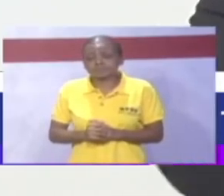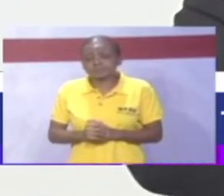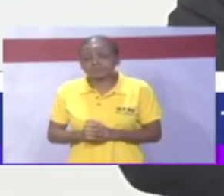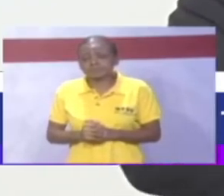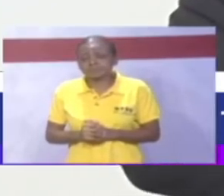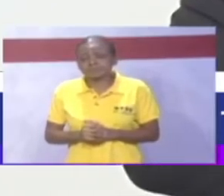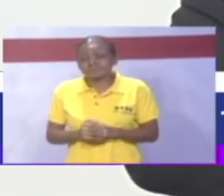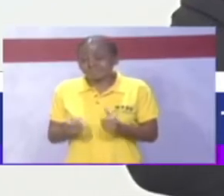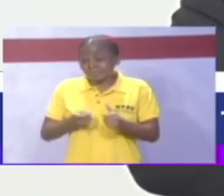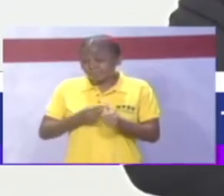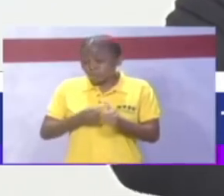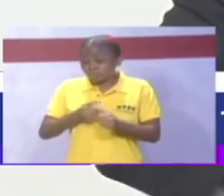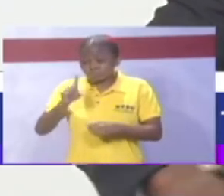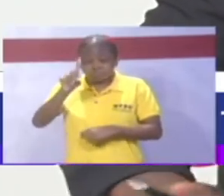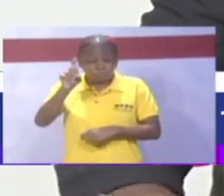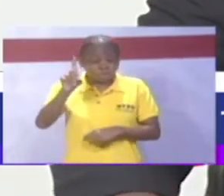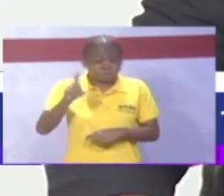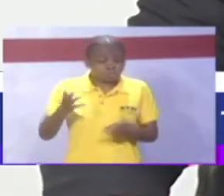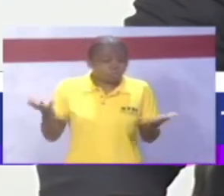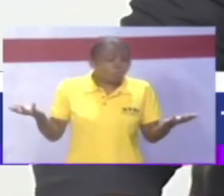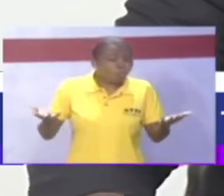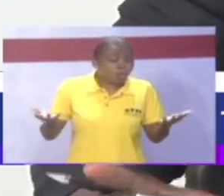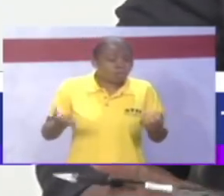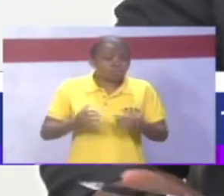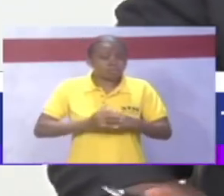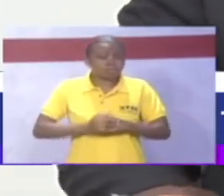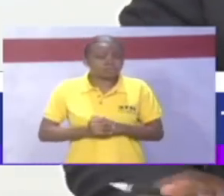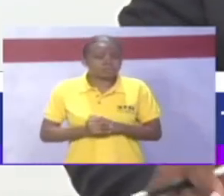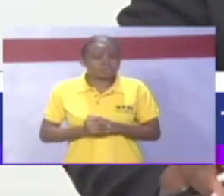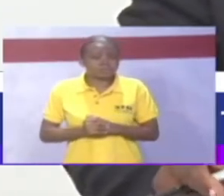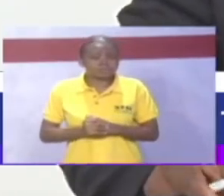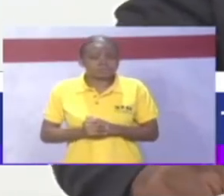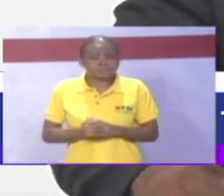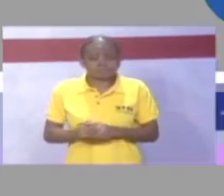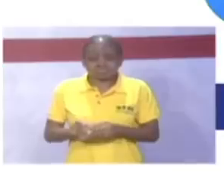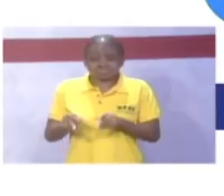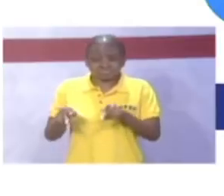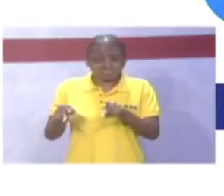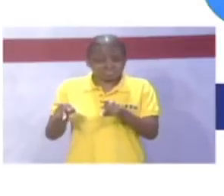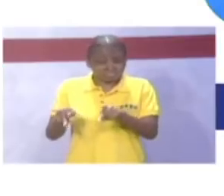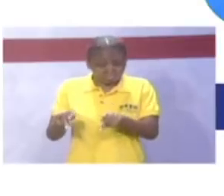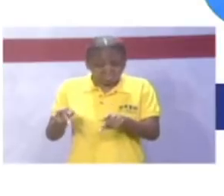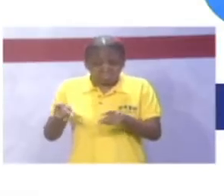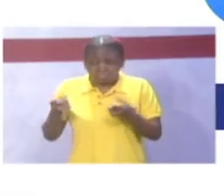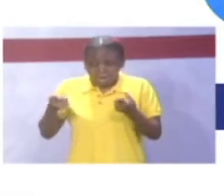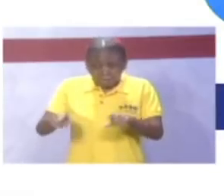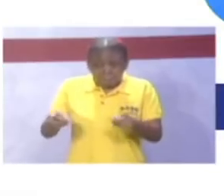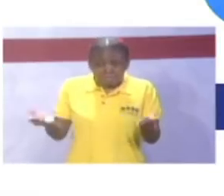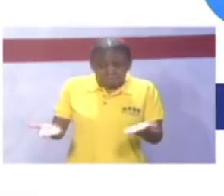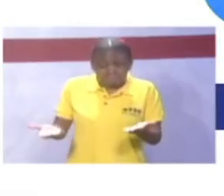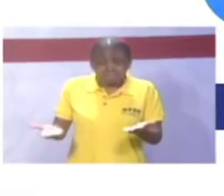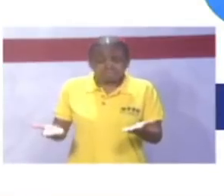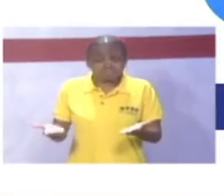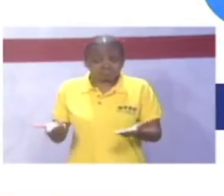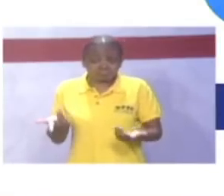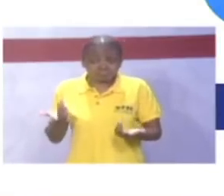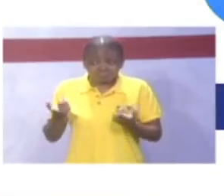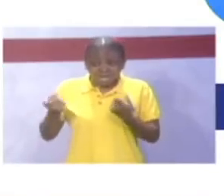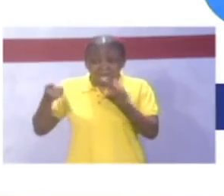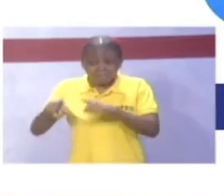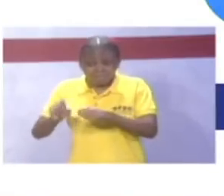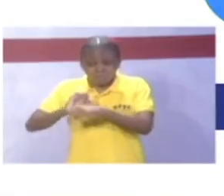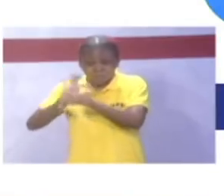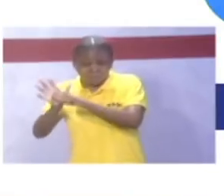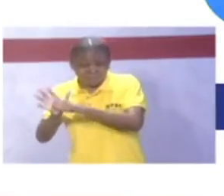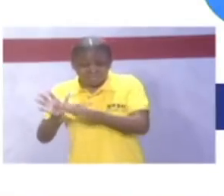first question is regarding our case fatality ratio in Trinidad and Tobago. It is the second highest in